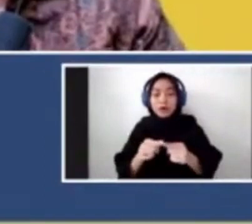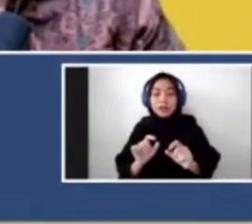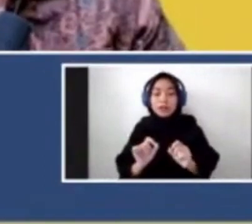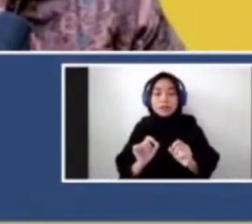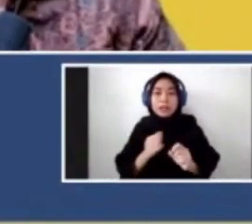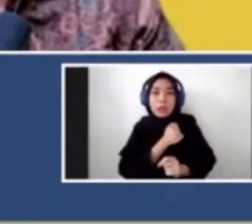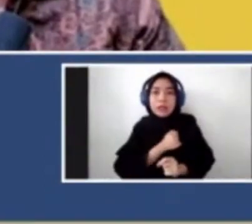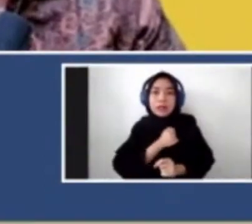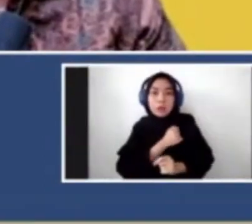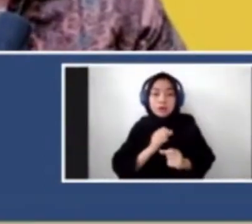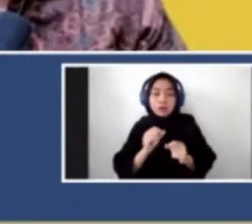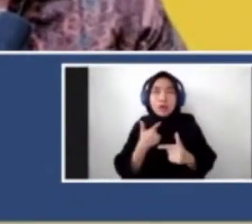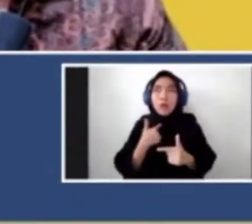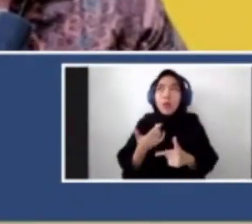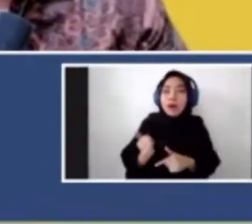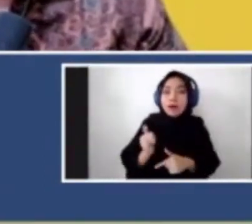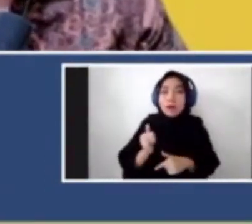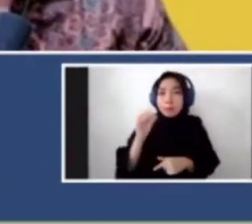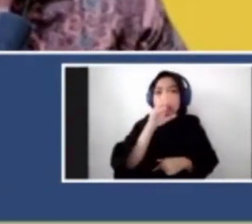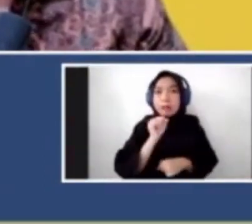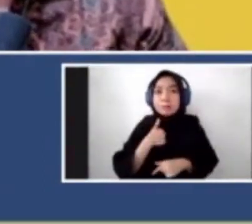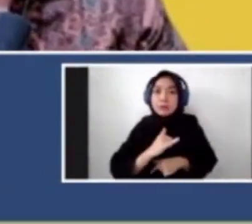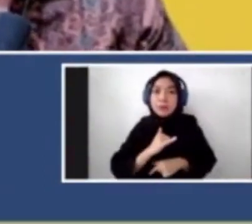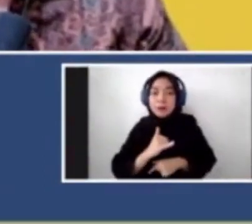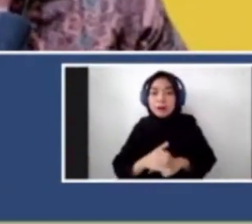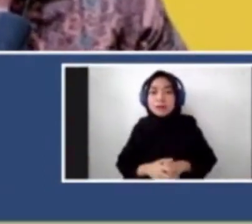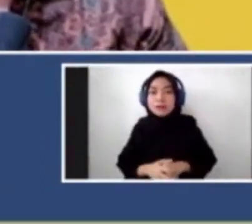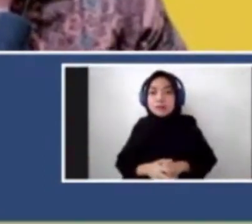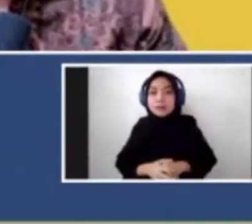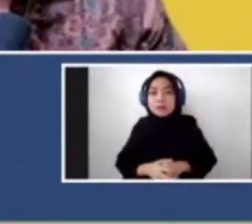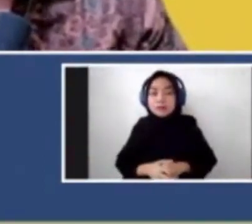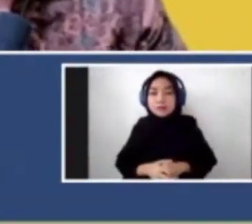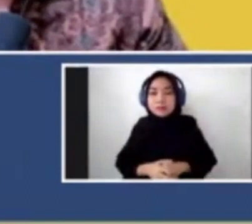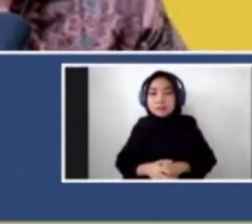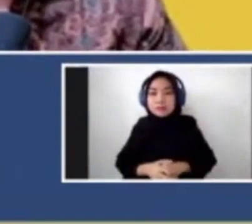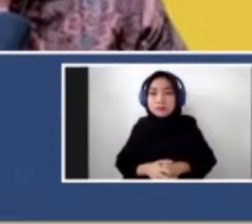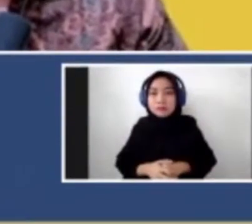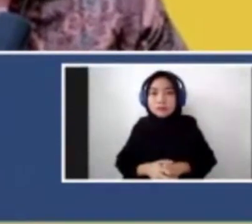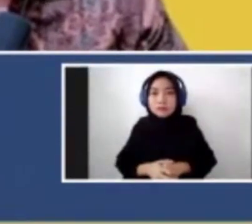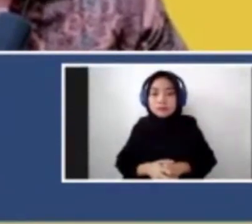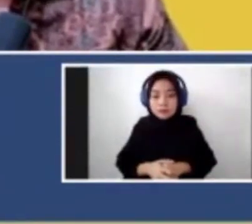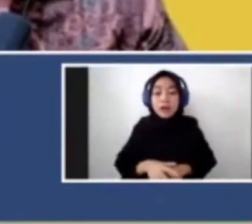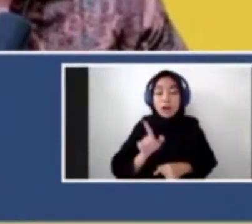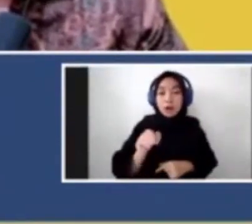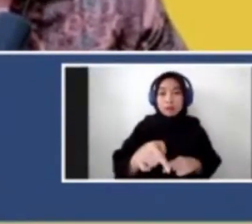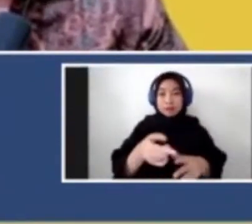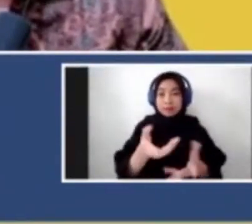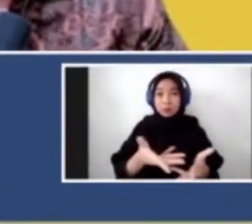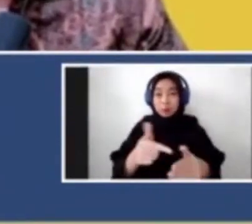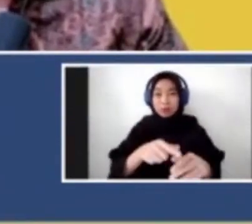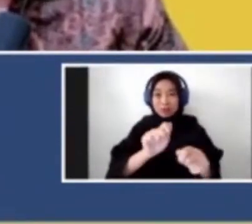And if we want to change something, there are much deliberations that need to be